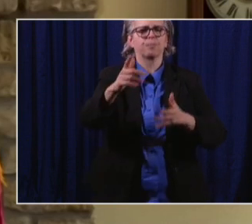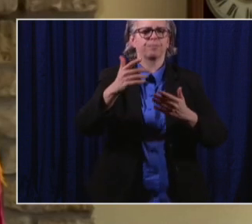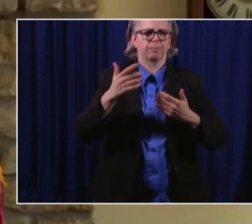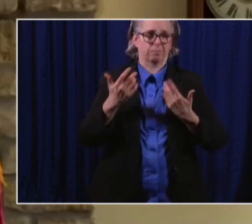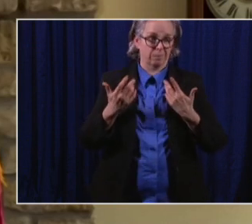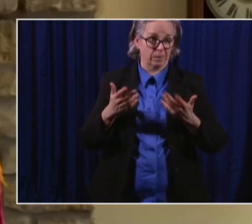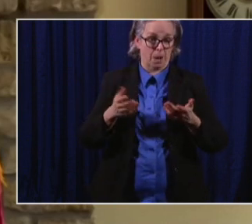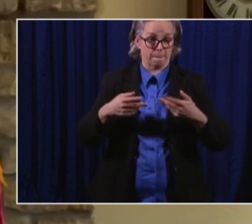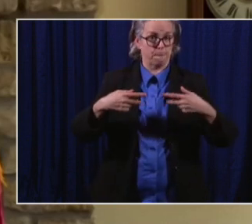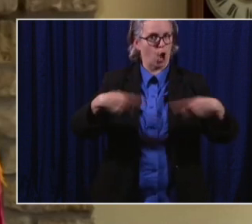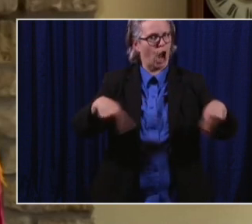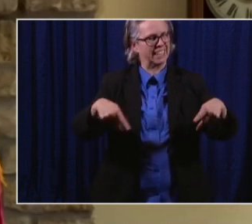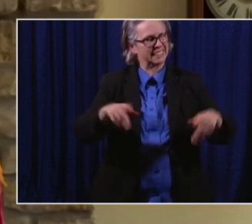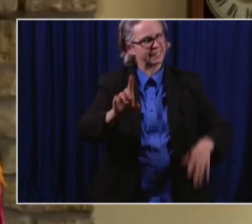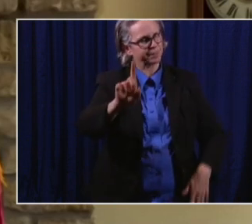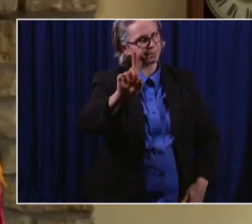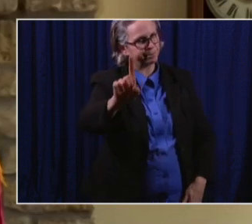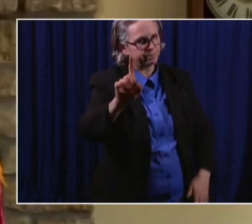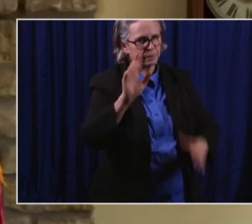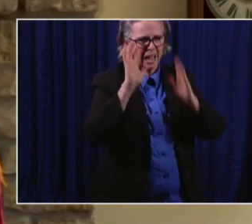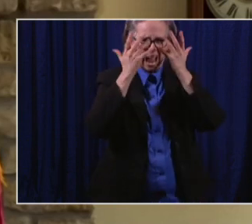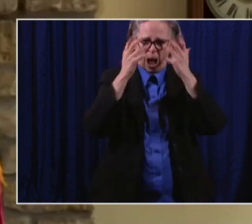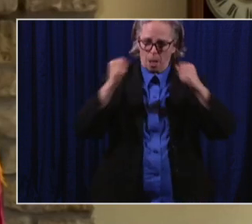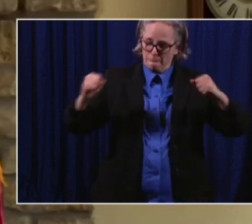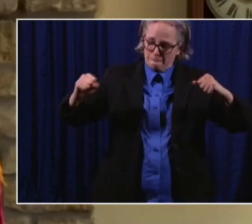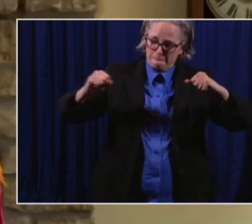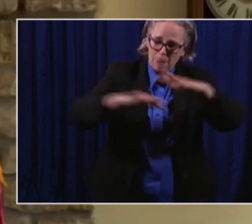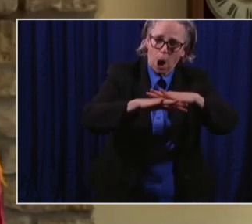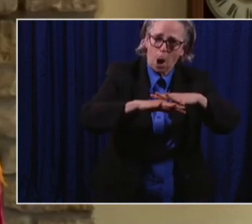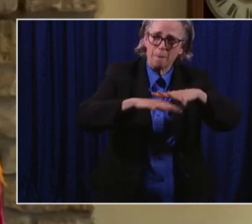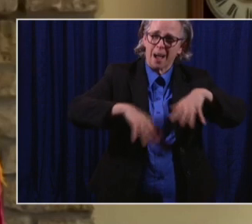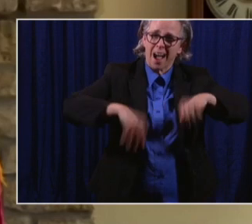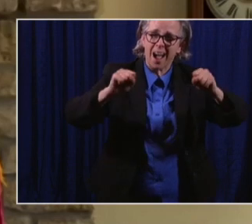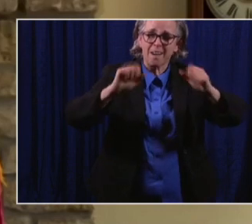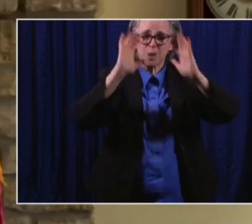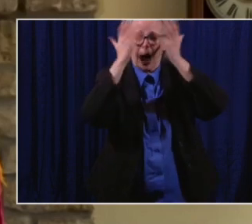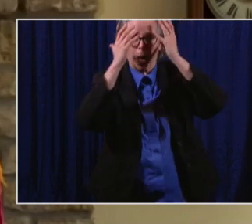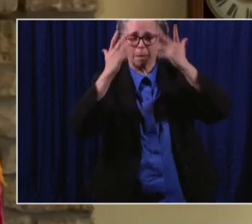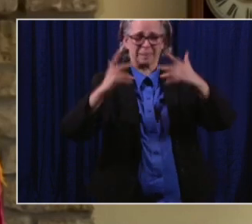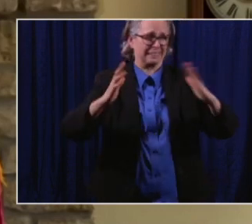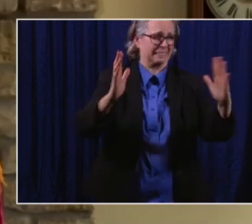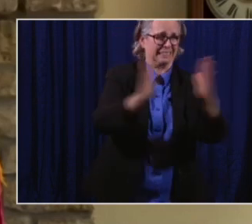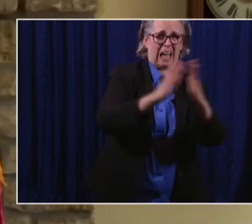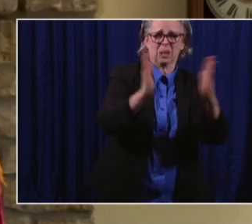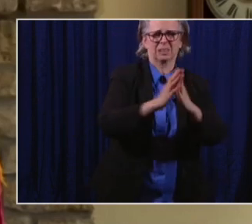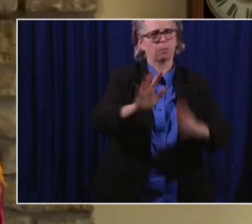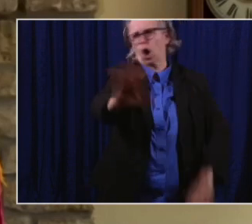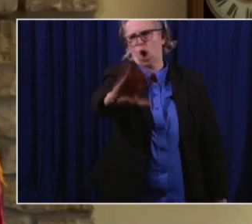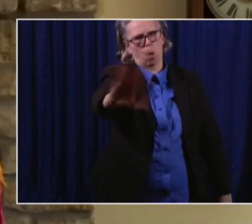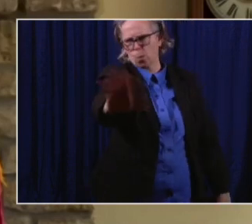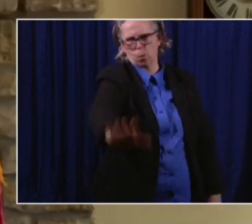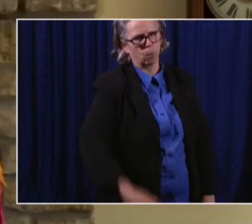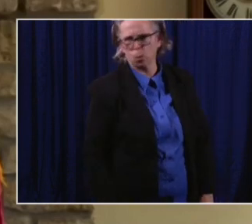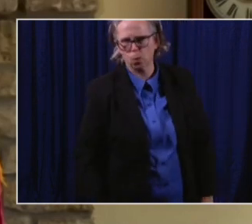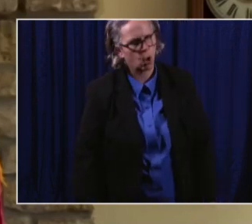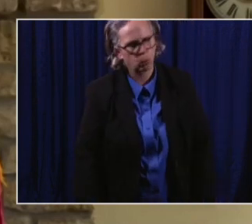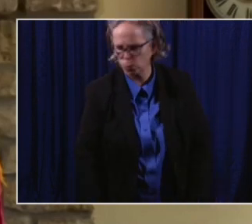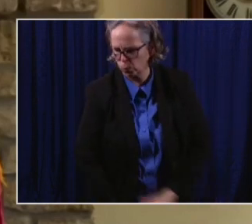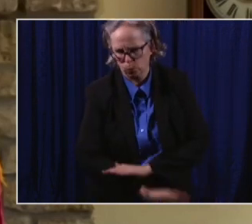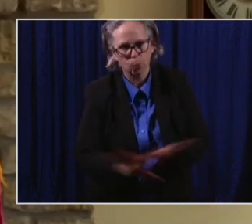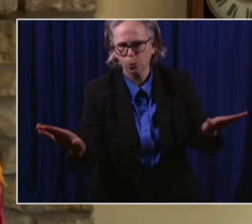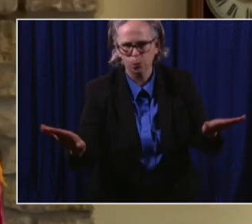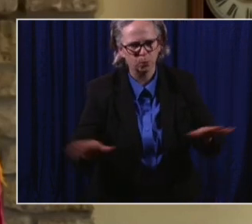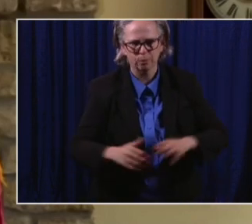you go to big gatherings downtown, those make no sense. Those just